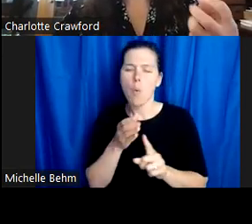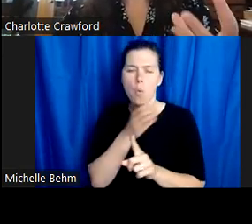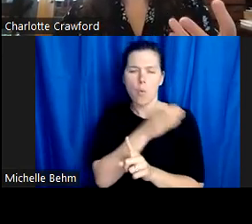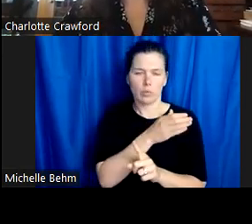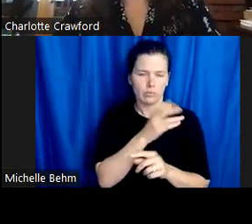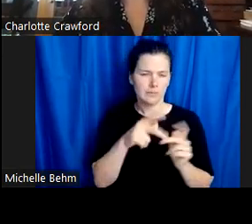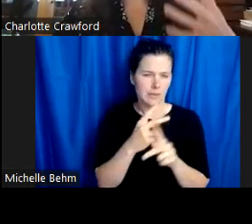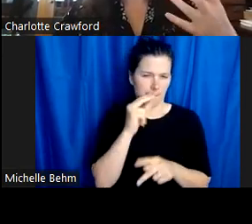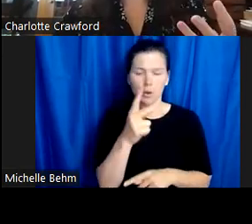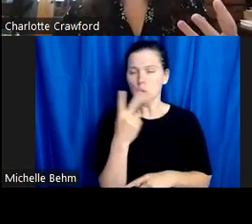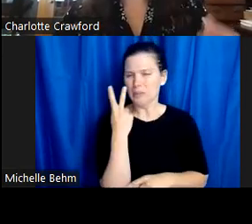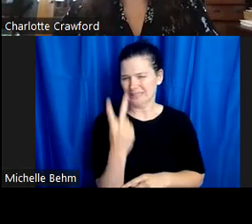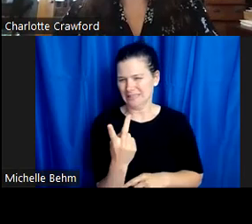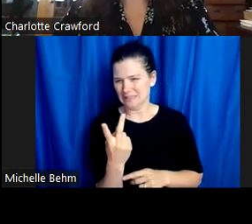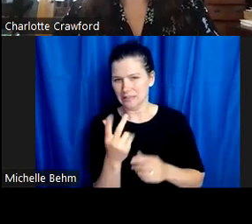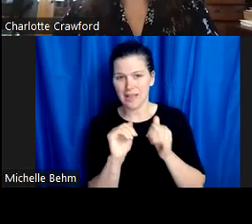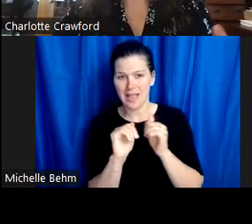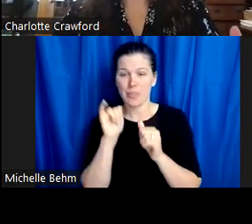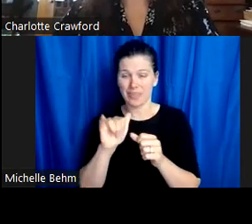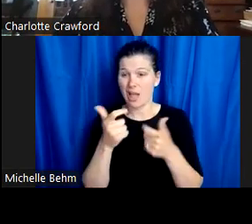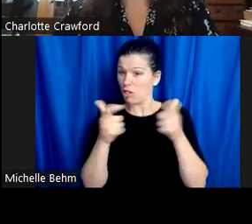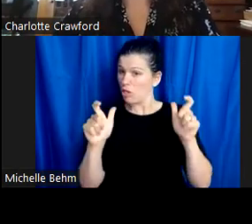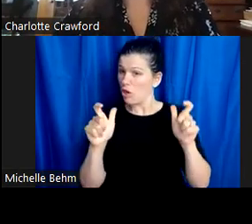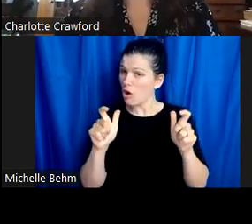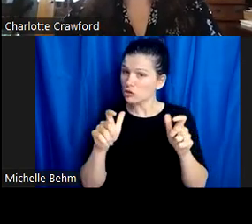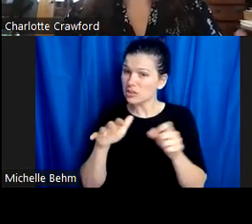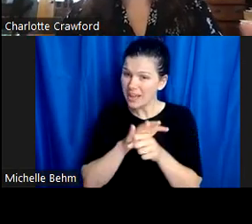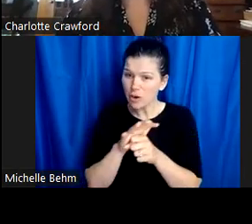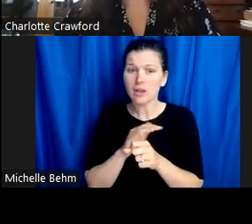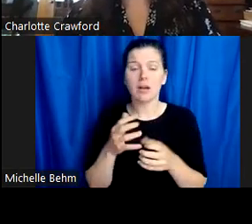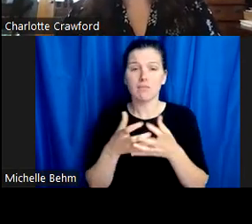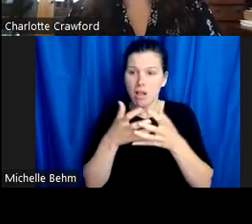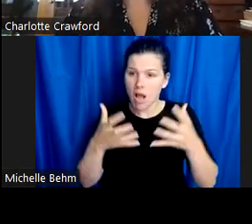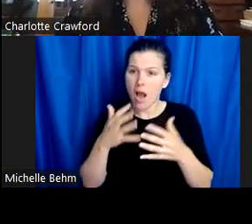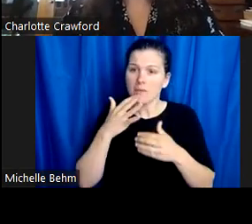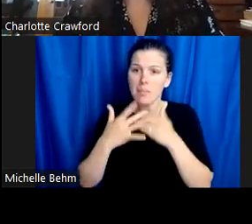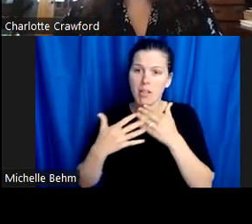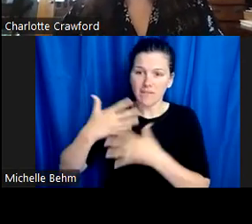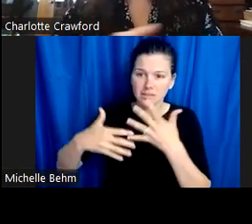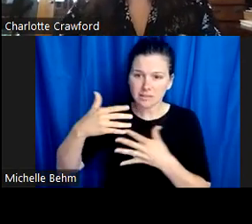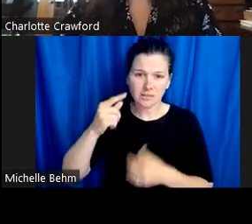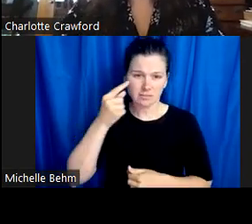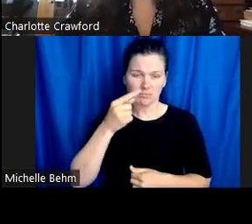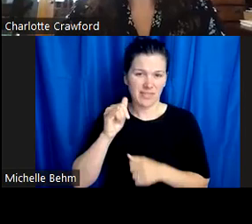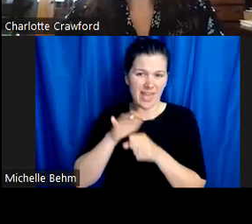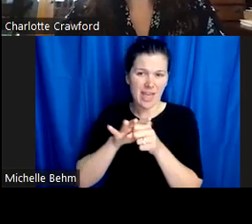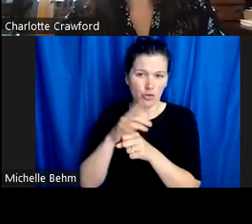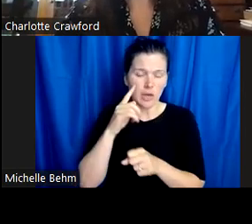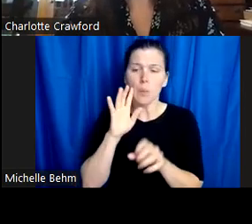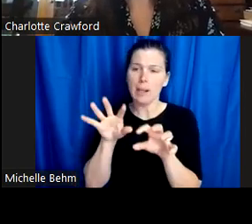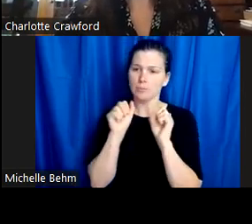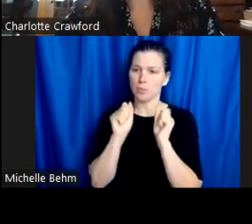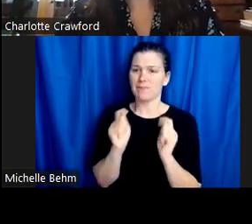it's absorbed to a large area, highly vascular area, absorbs quickly. When you give somebody this, they